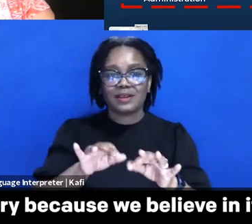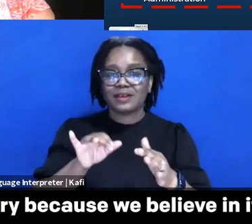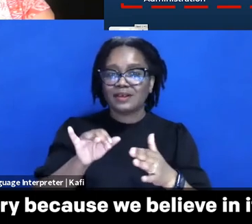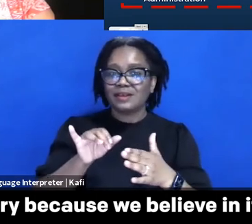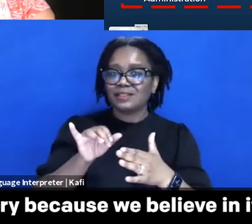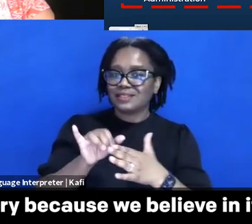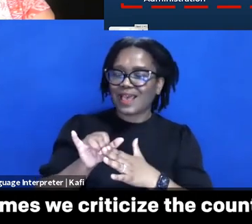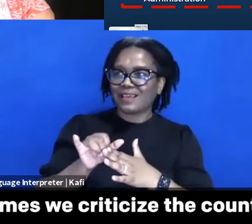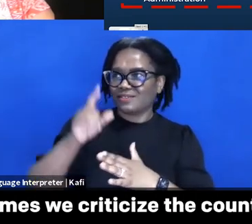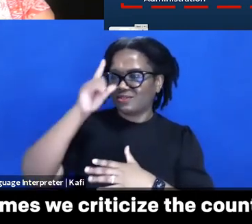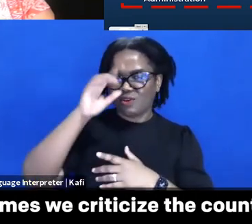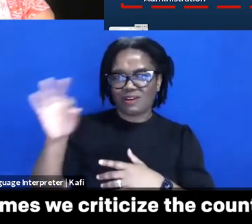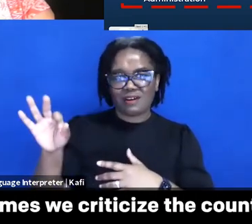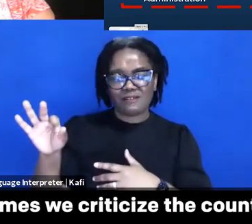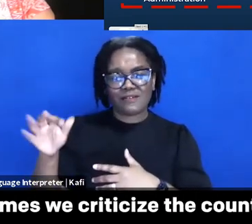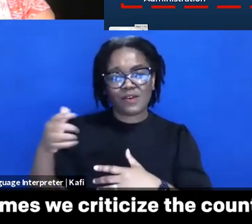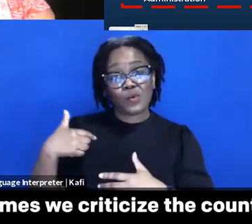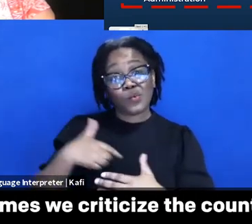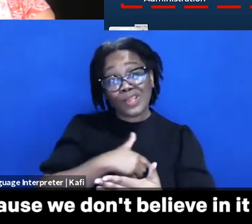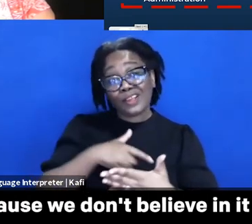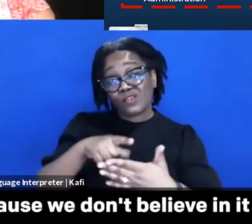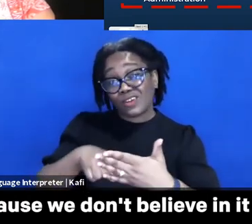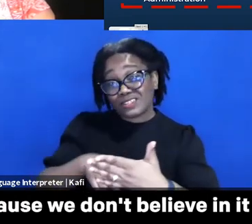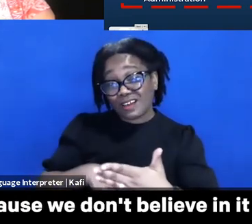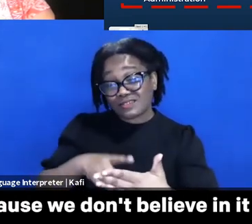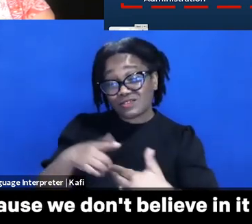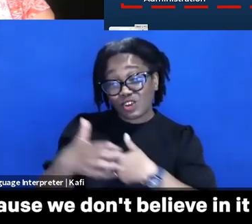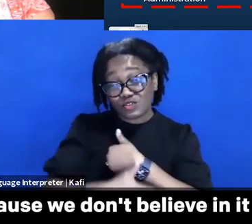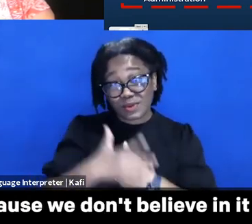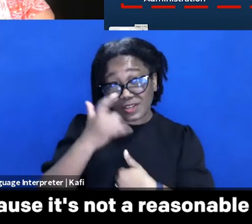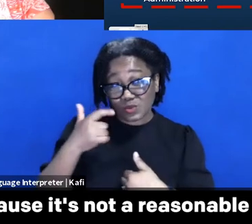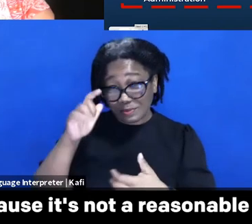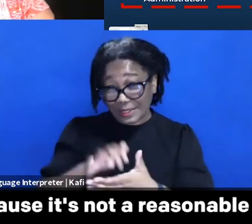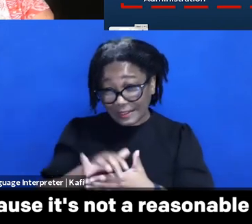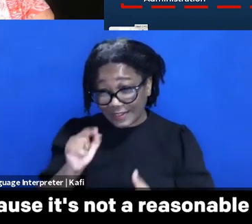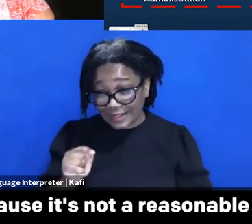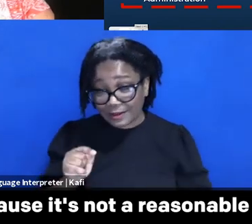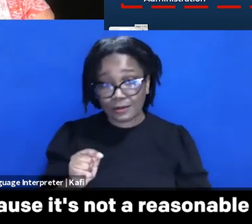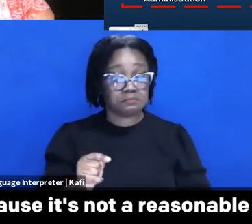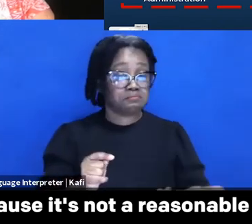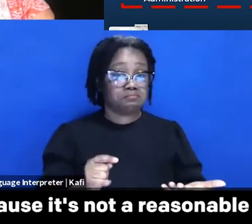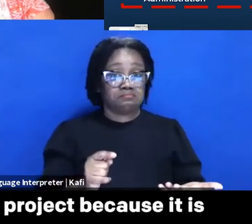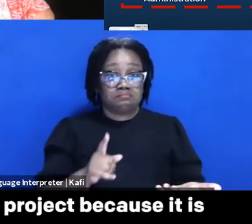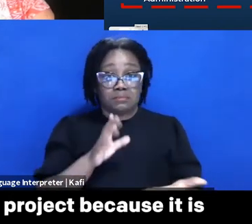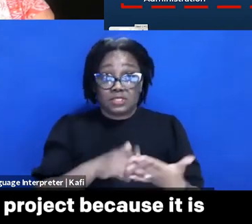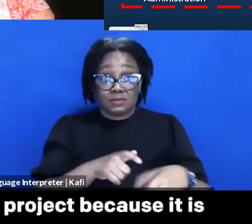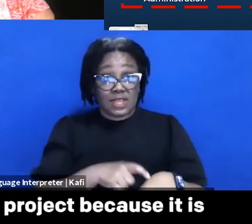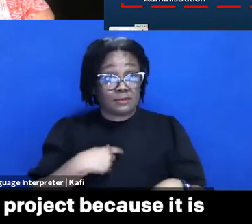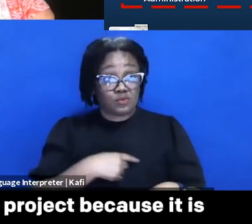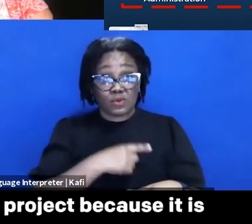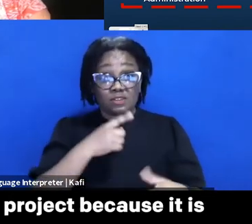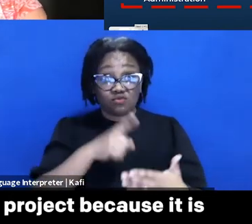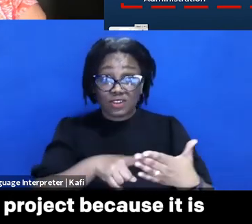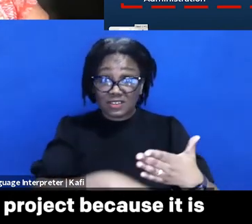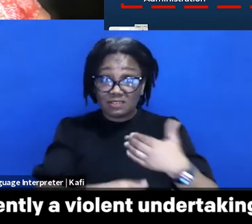because we believe in it. Sometimes we criticize the country because we don't believe in it, because it's not a reasonable project,